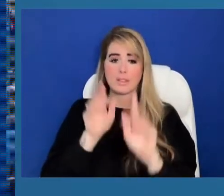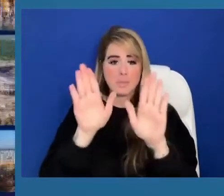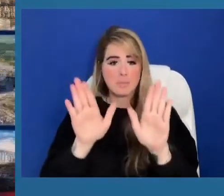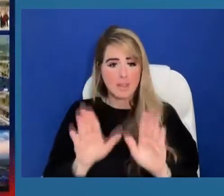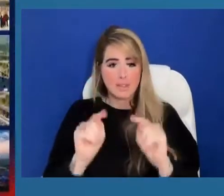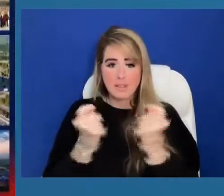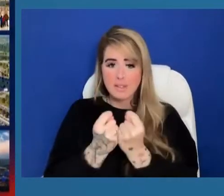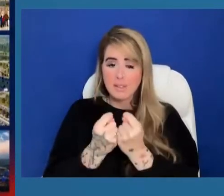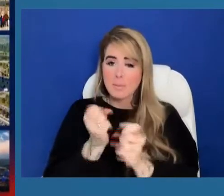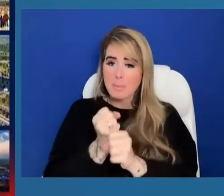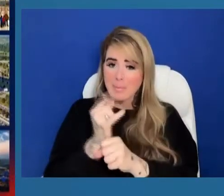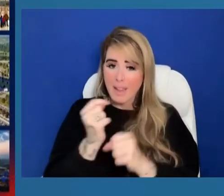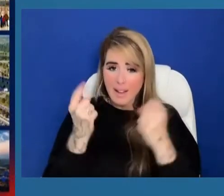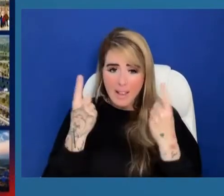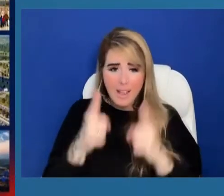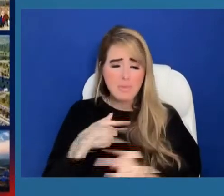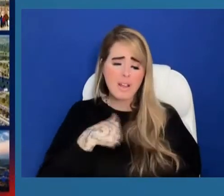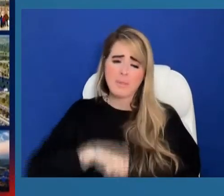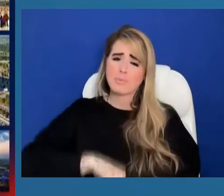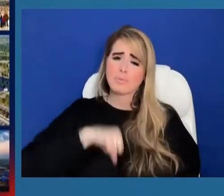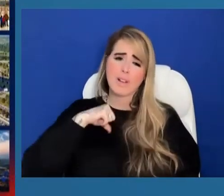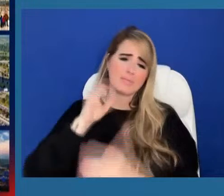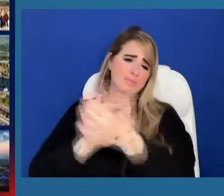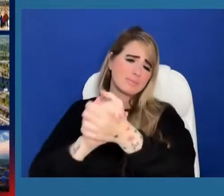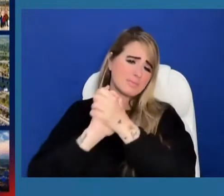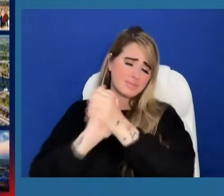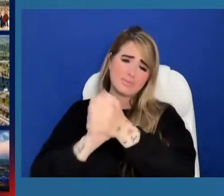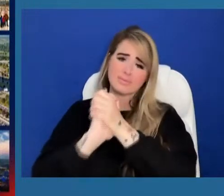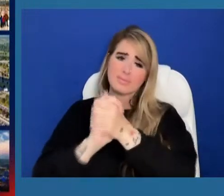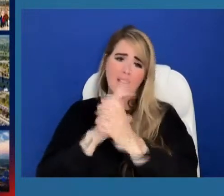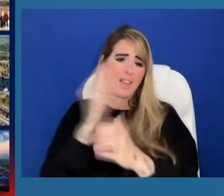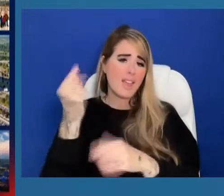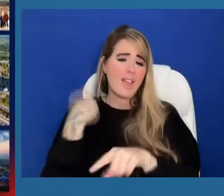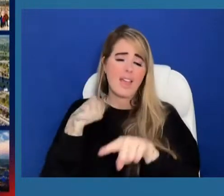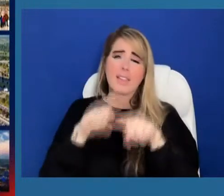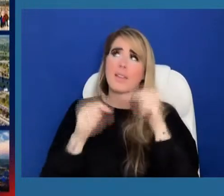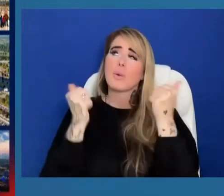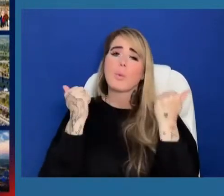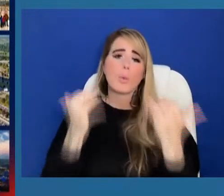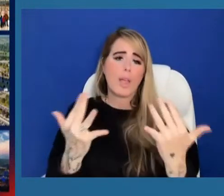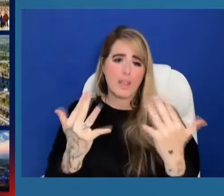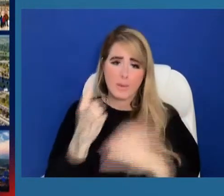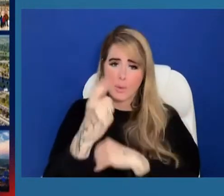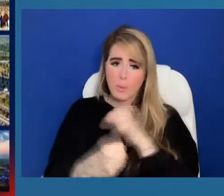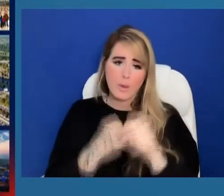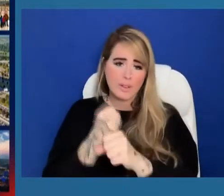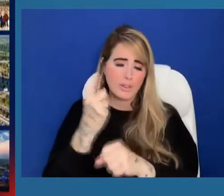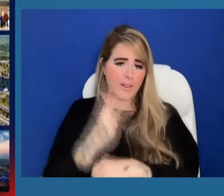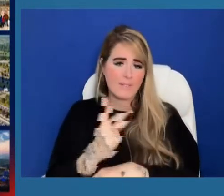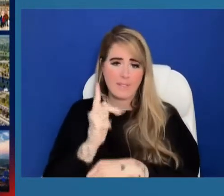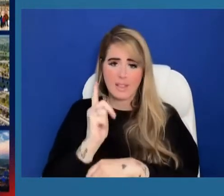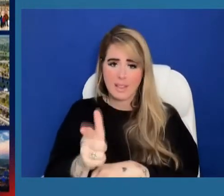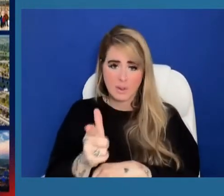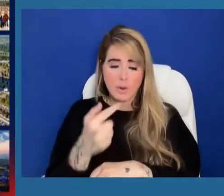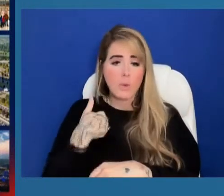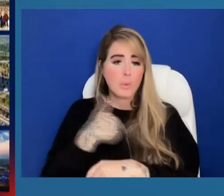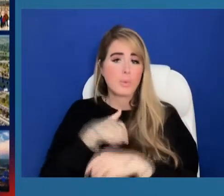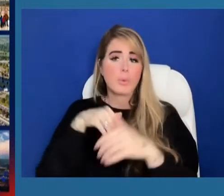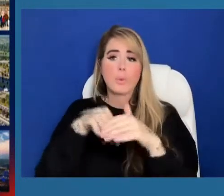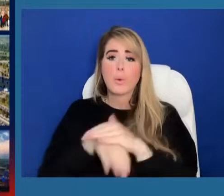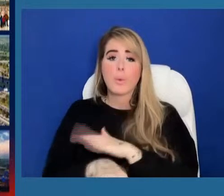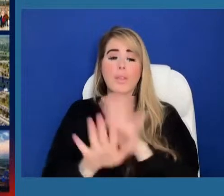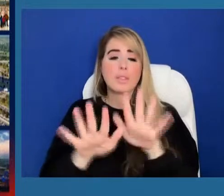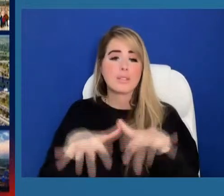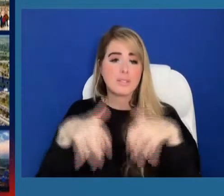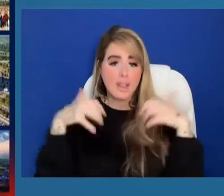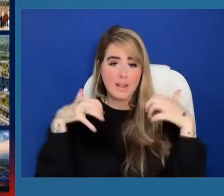this happen. I am so proud. Congratulations. And I cannot wait a year and a half from now when we go into that stadium and march